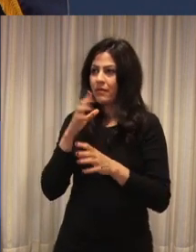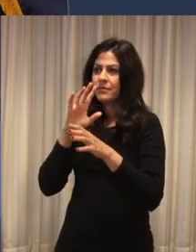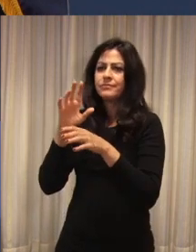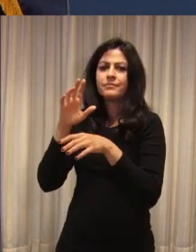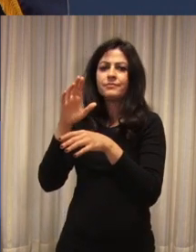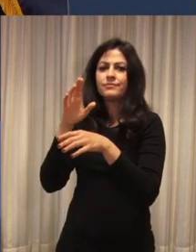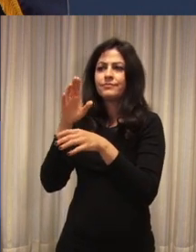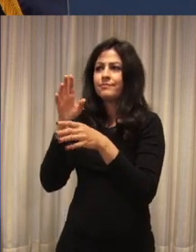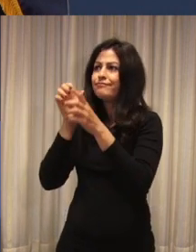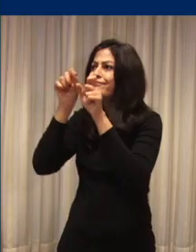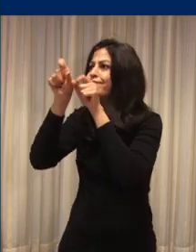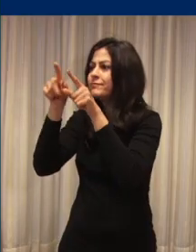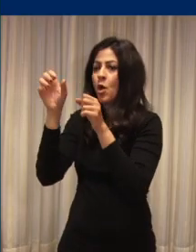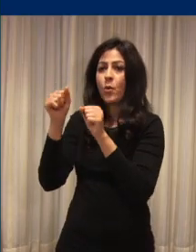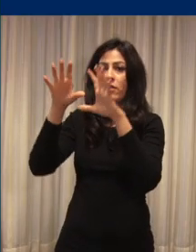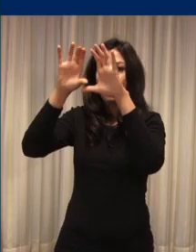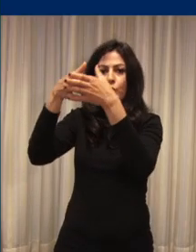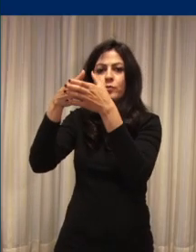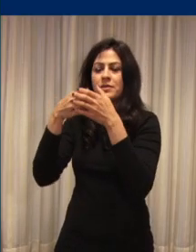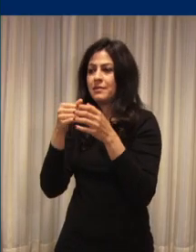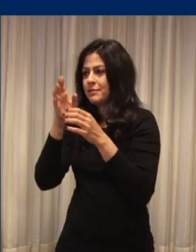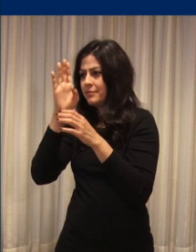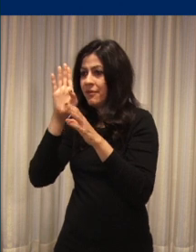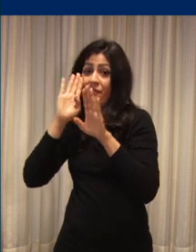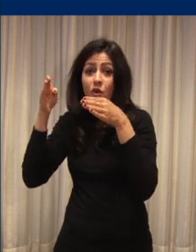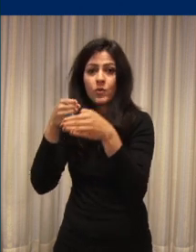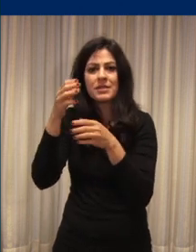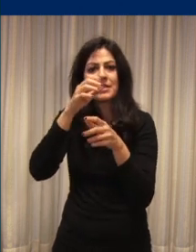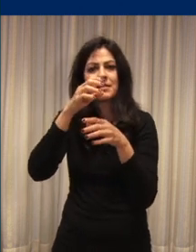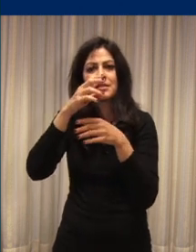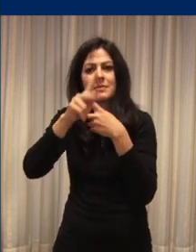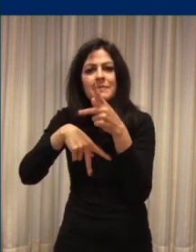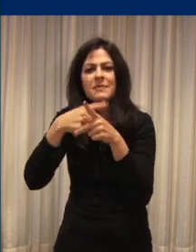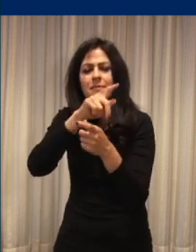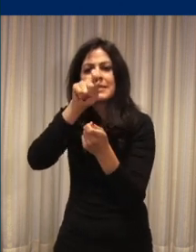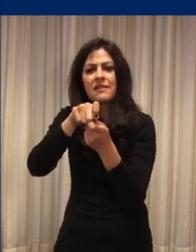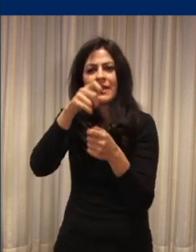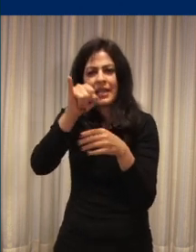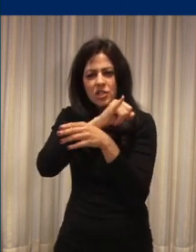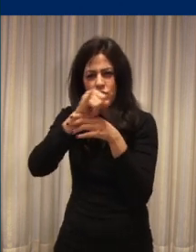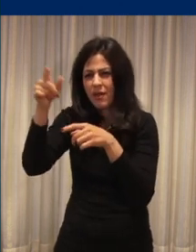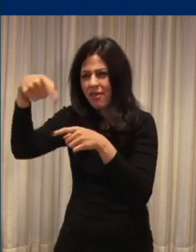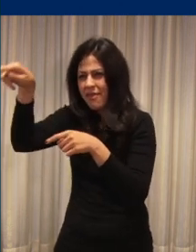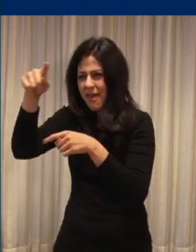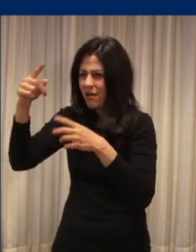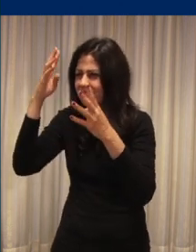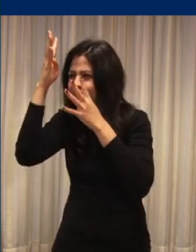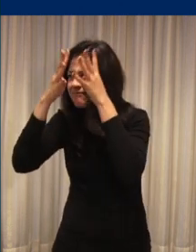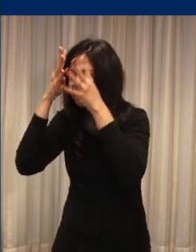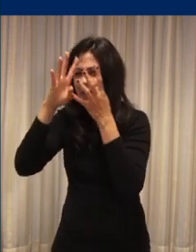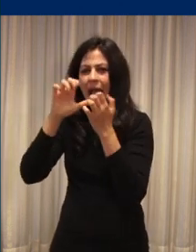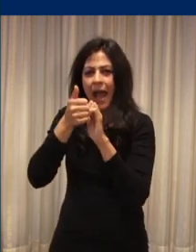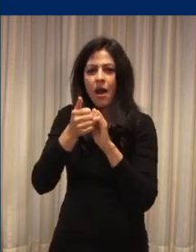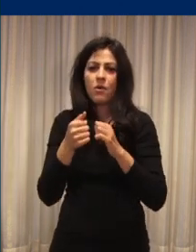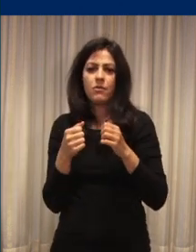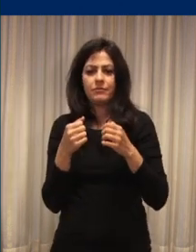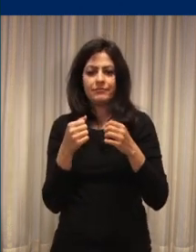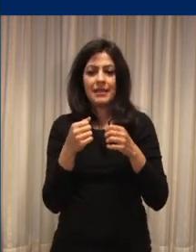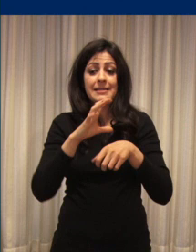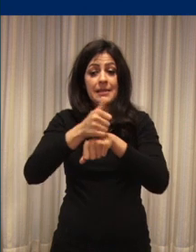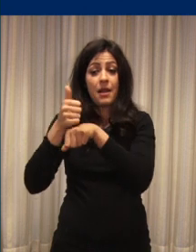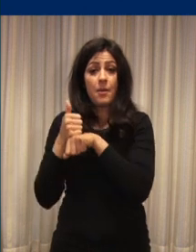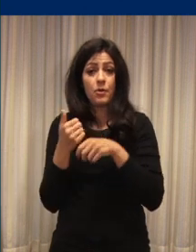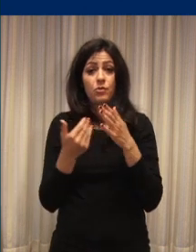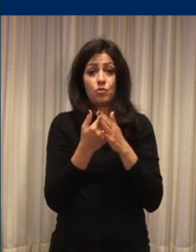groups, and they'll be tasked with developing plans that will allow them to implement reopening protocols sector by